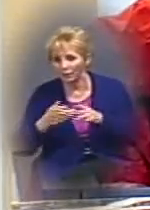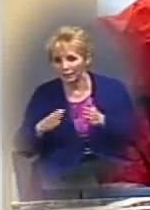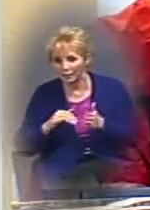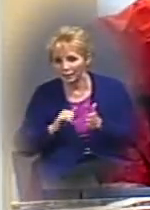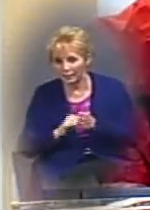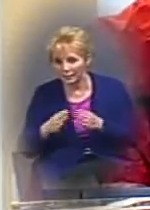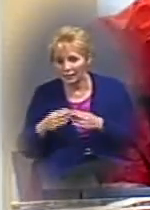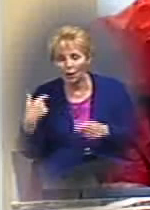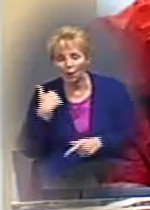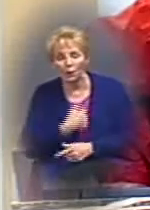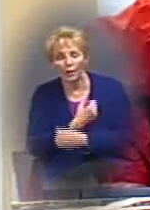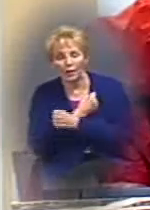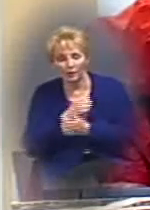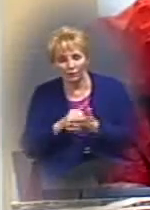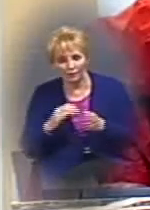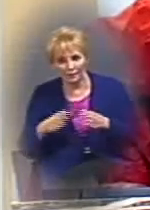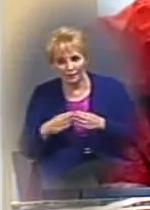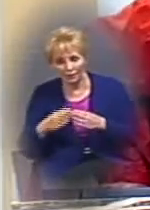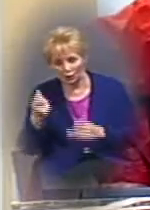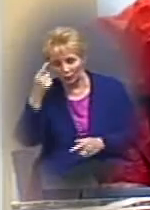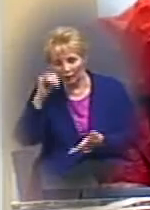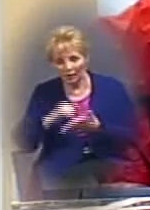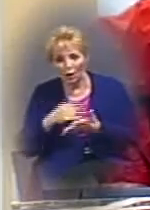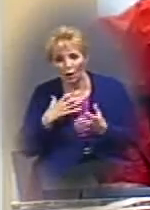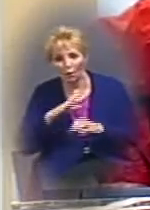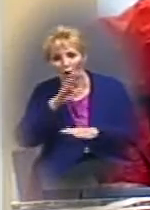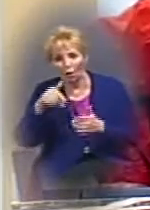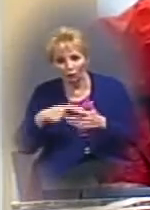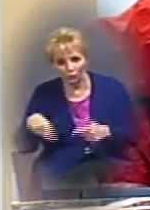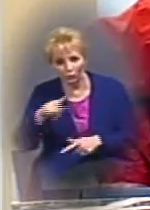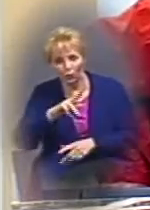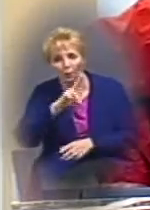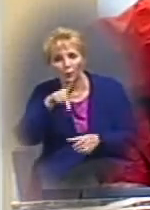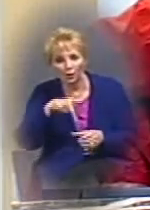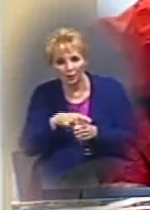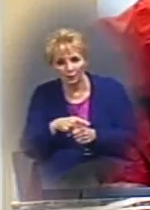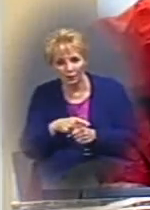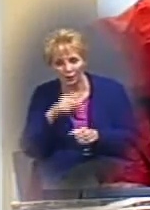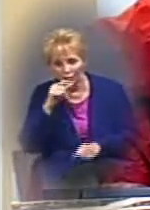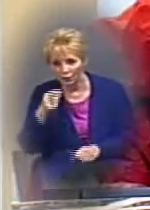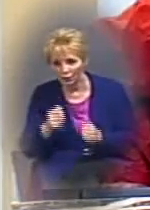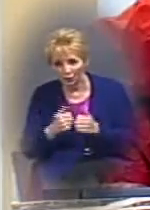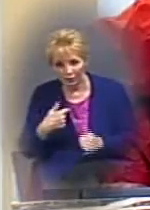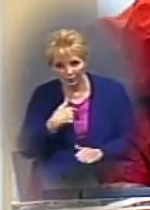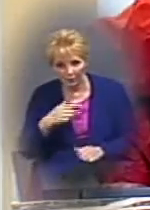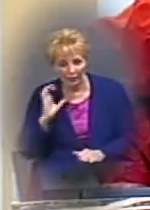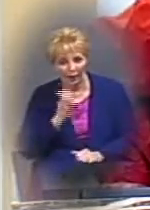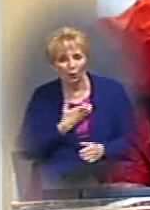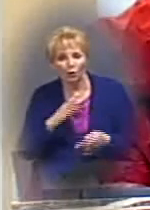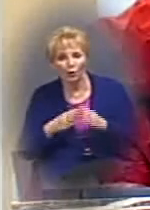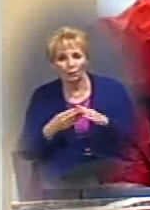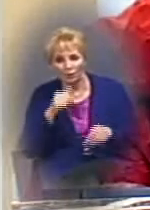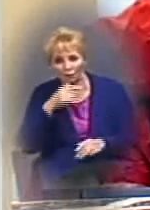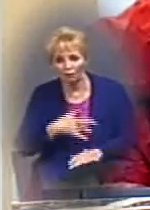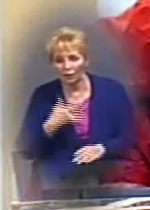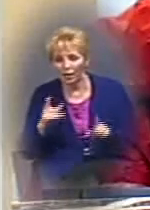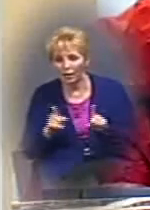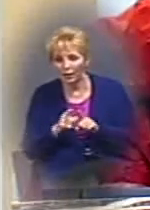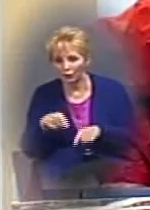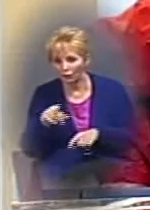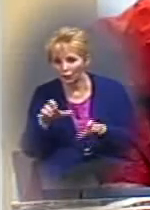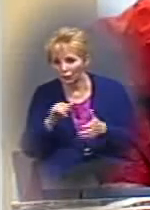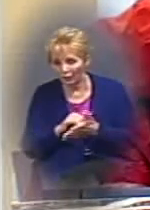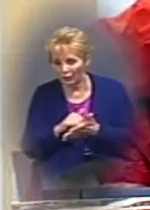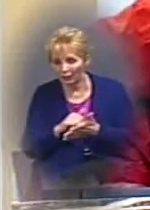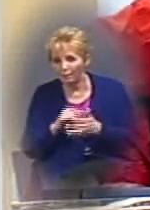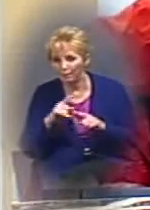town. You need to understand that I want all of you to participate, not just with me, but our community. I don't feel like you've done that,